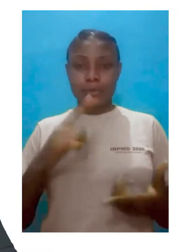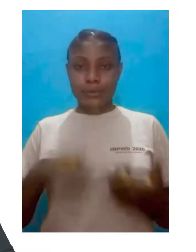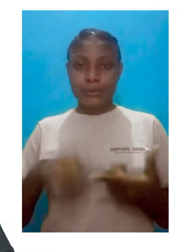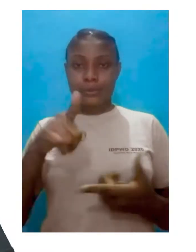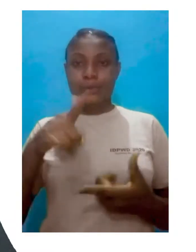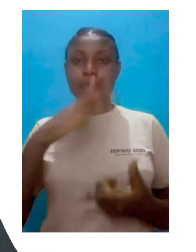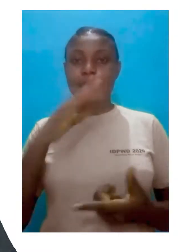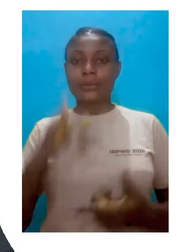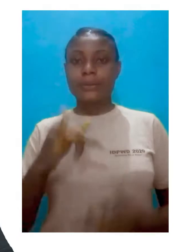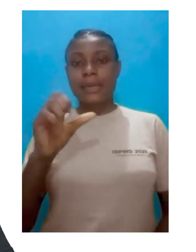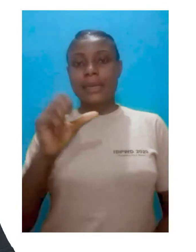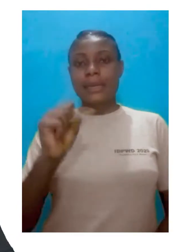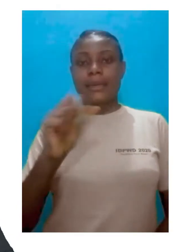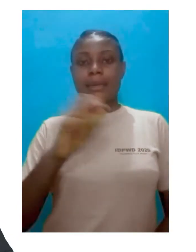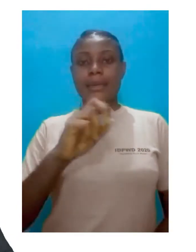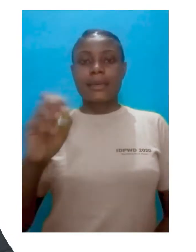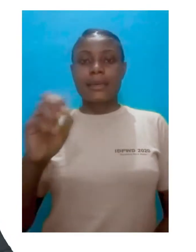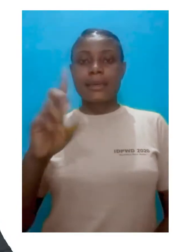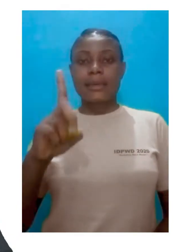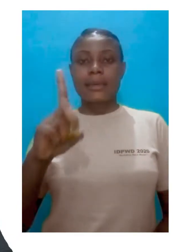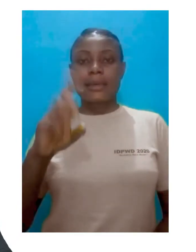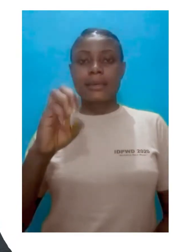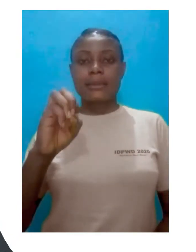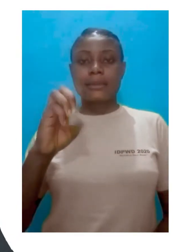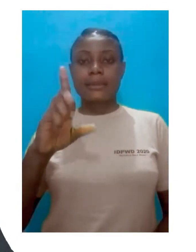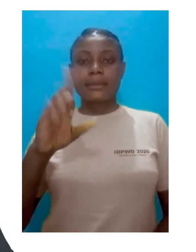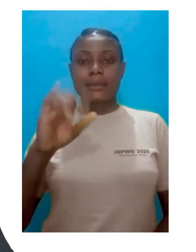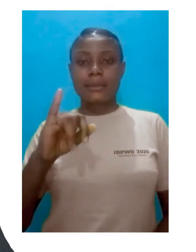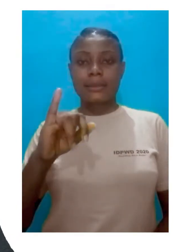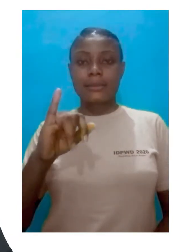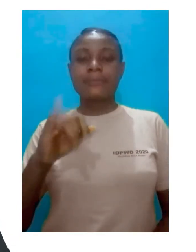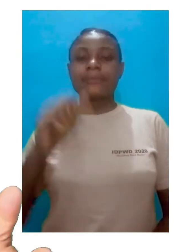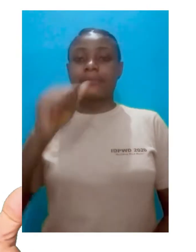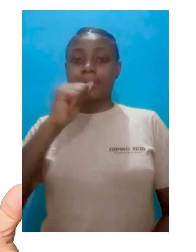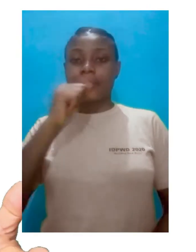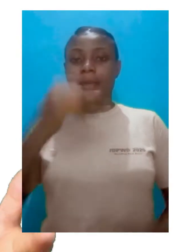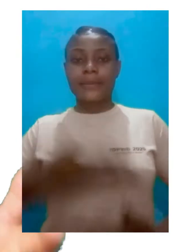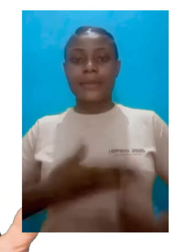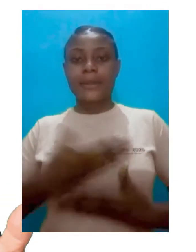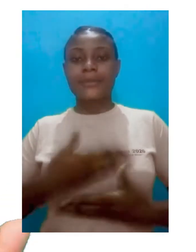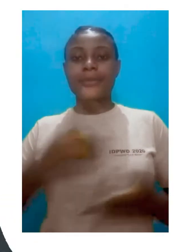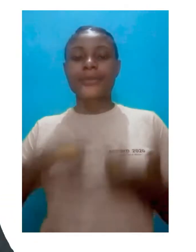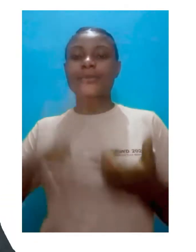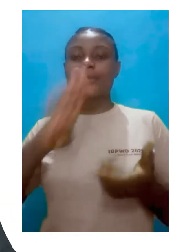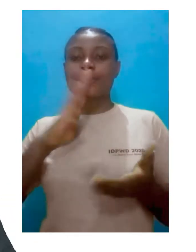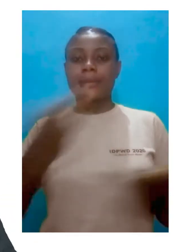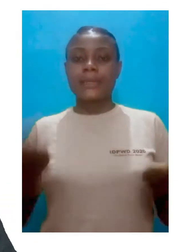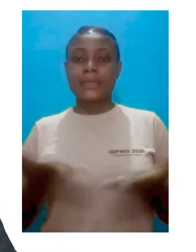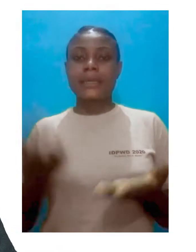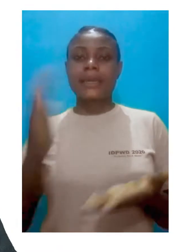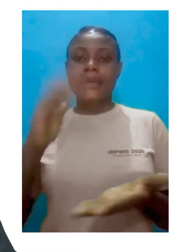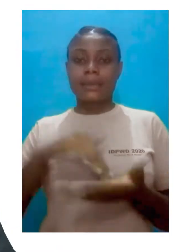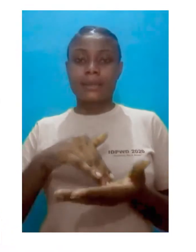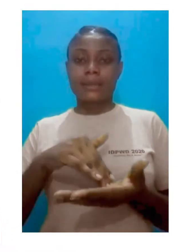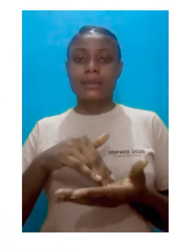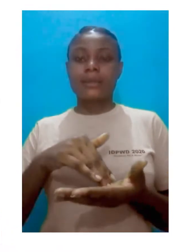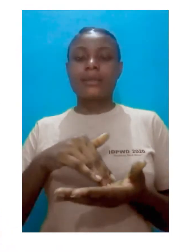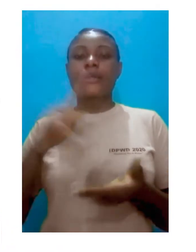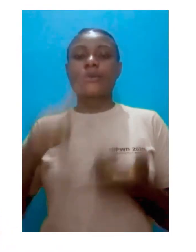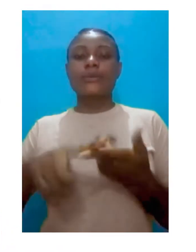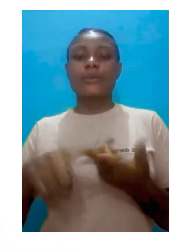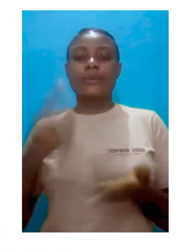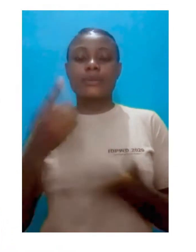the Deaf and Endangered Languages Initiative. I'm so glad to be here again today